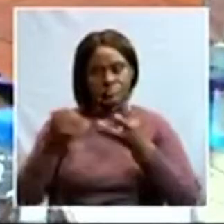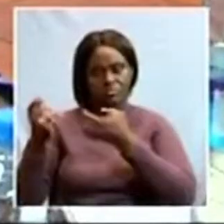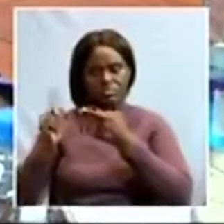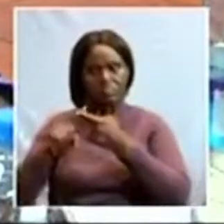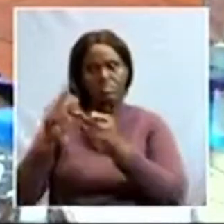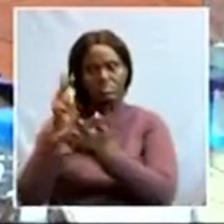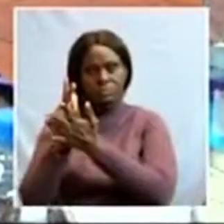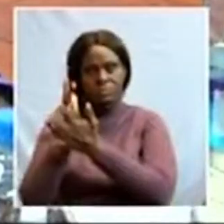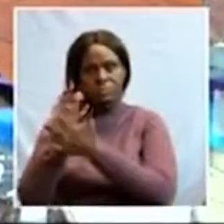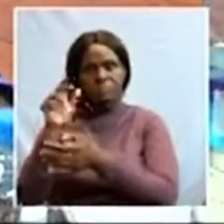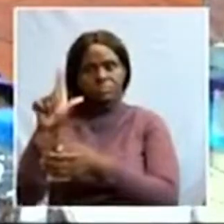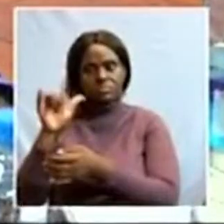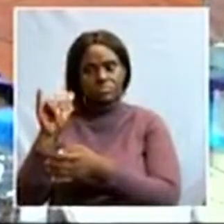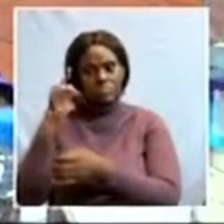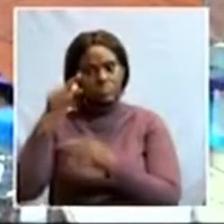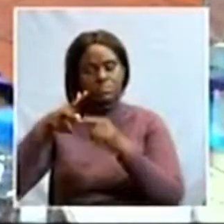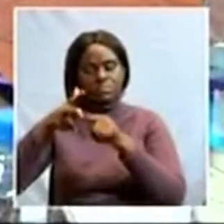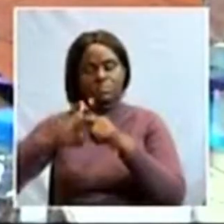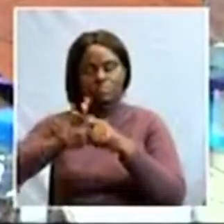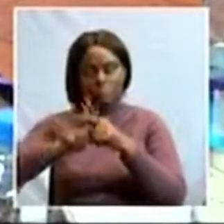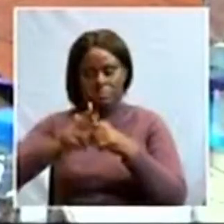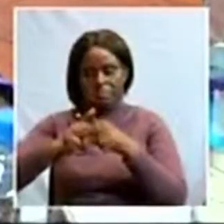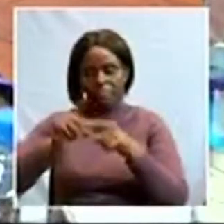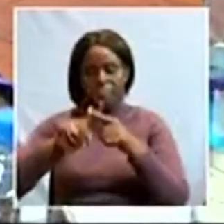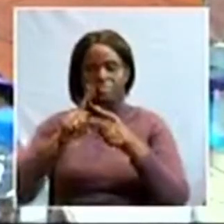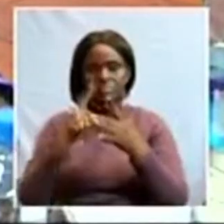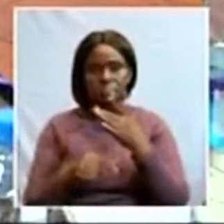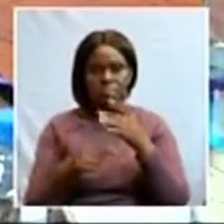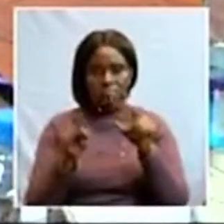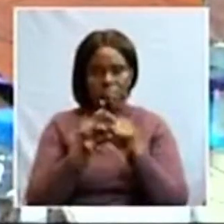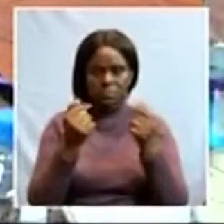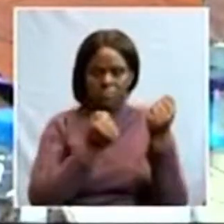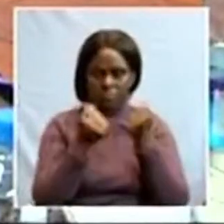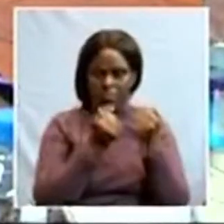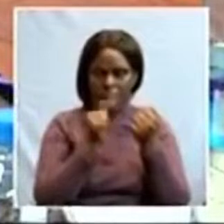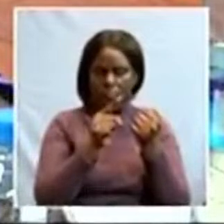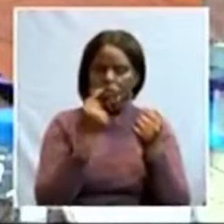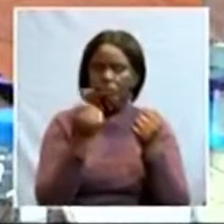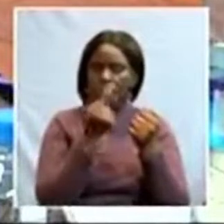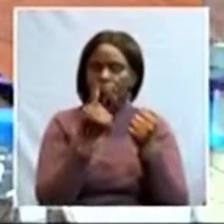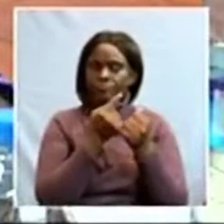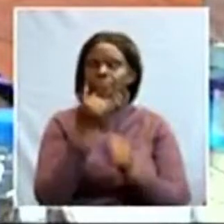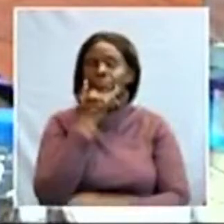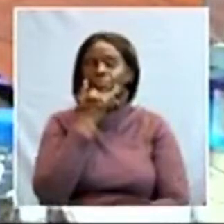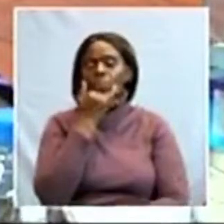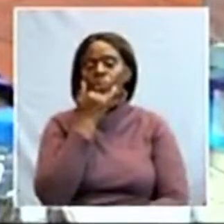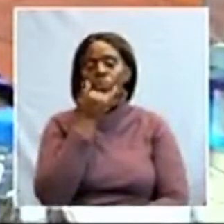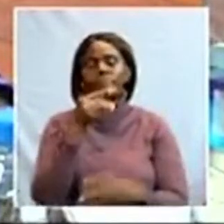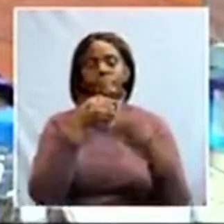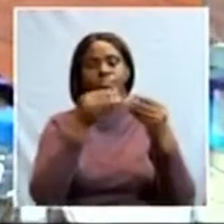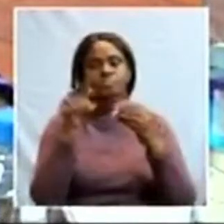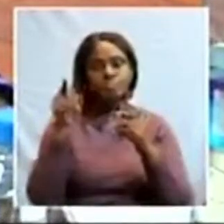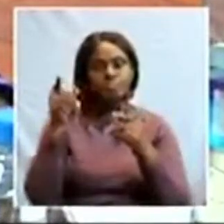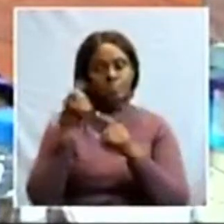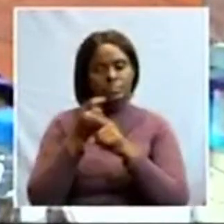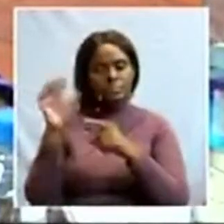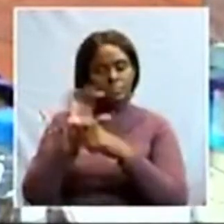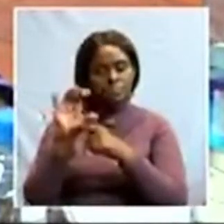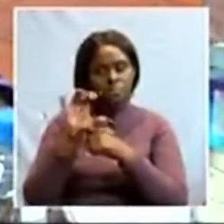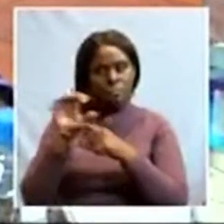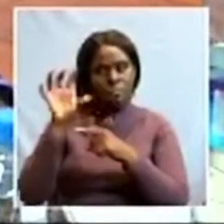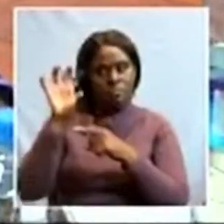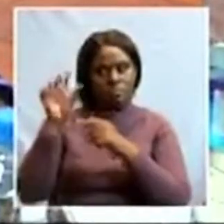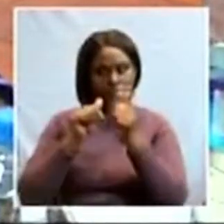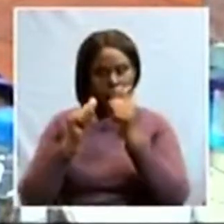garage in Rwansha for repairs. However, the vehicle was erroneously auctioned by the Copper Belt